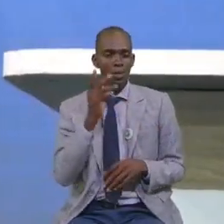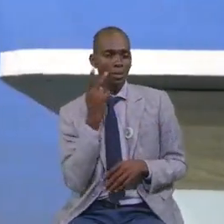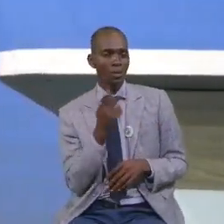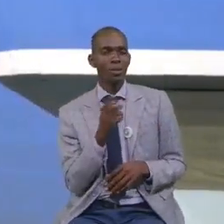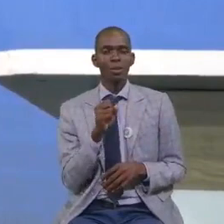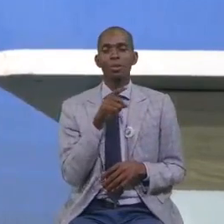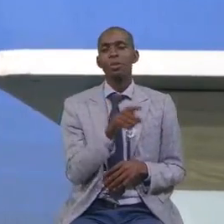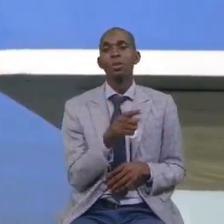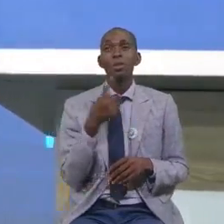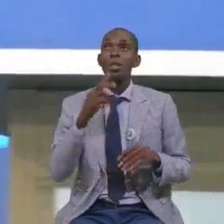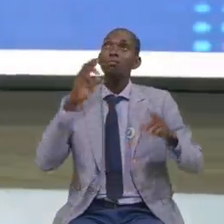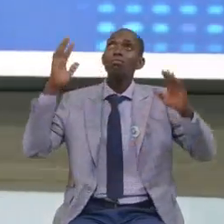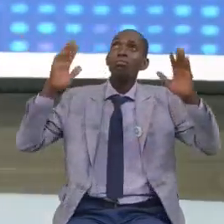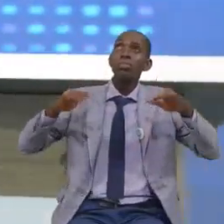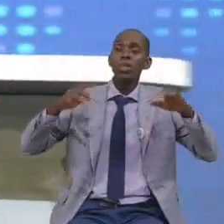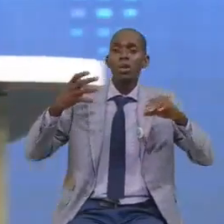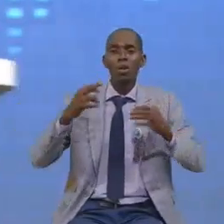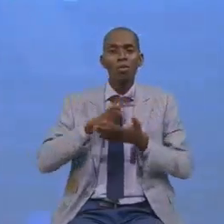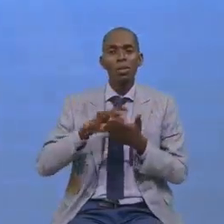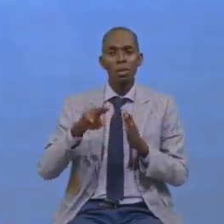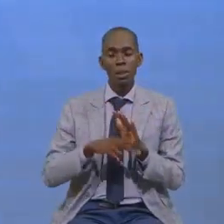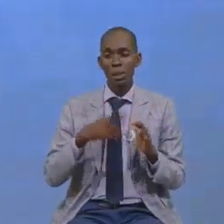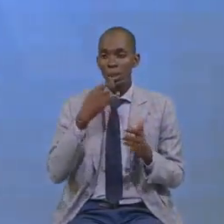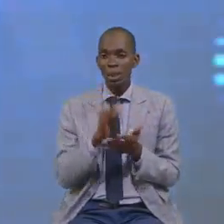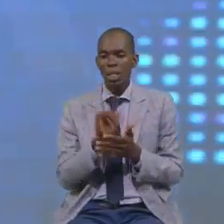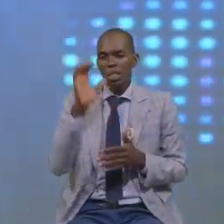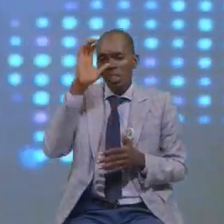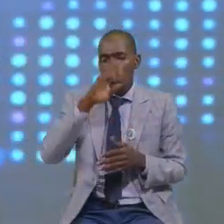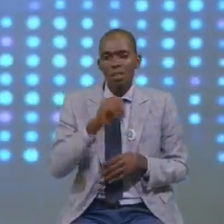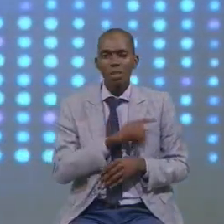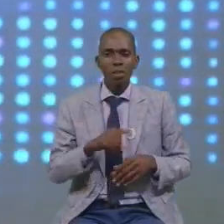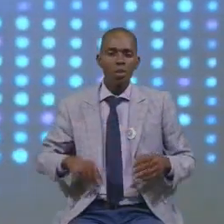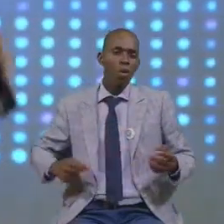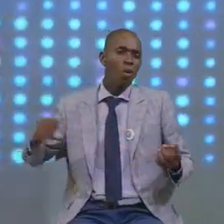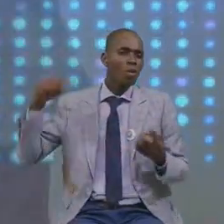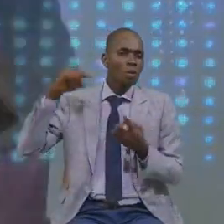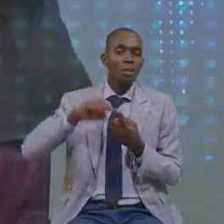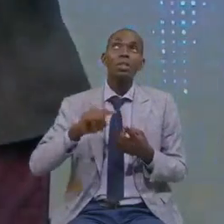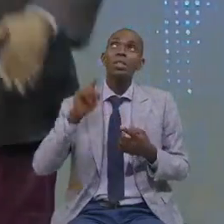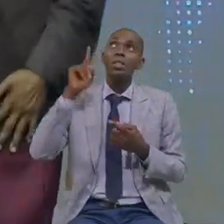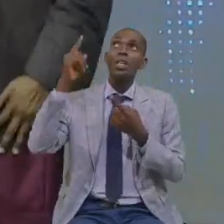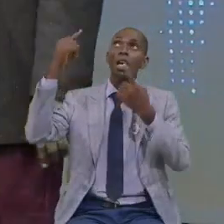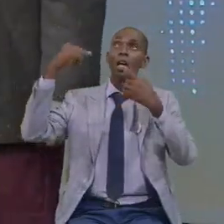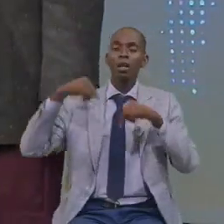The reign of righteousness says, seek the Lord until he comes to